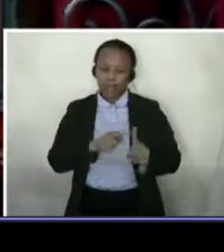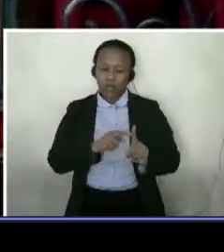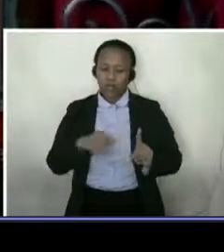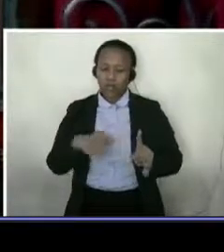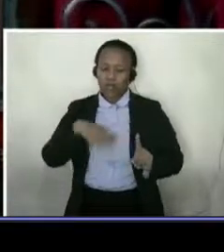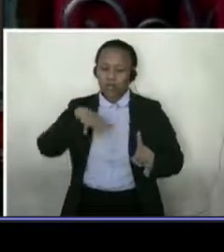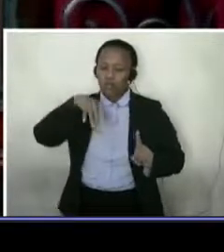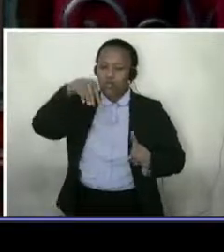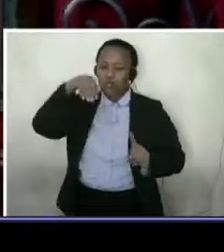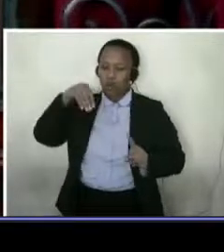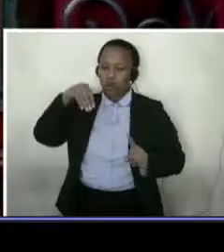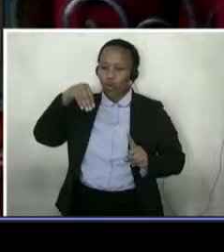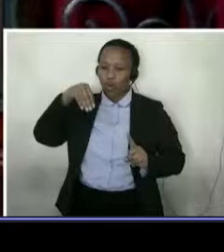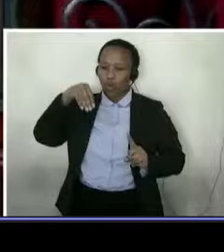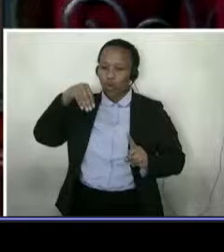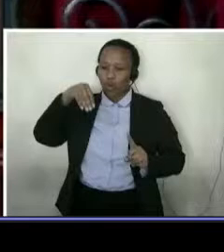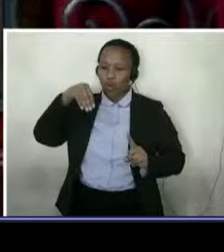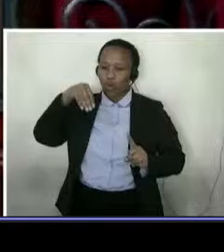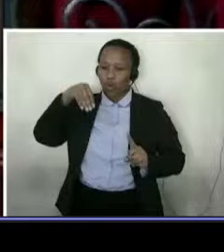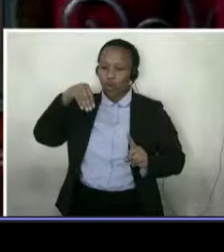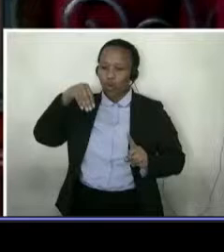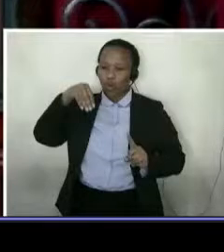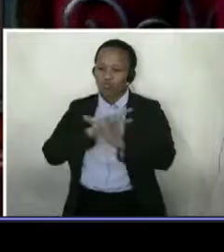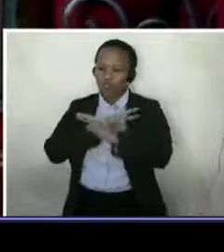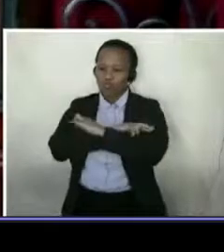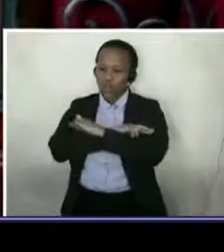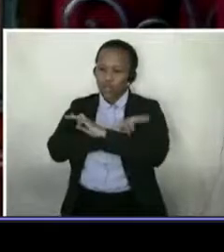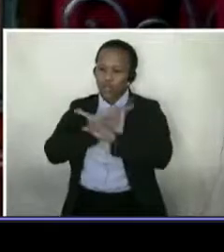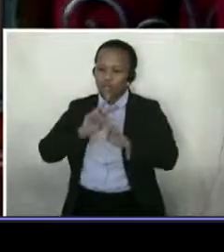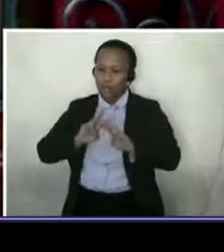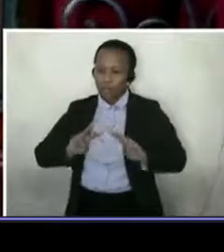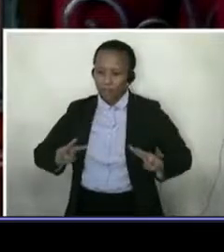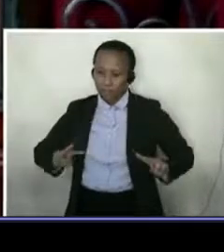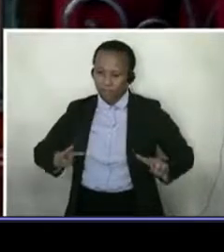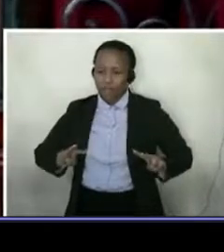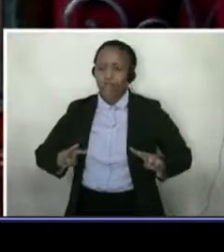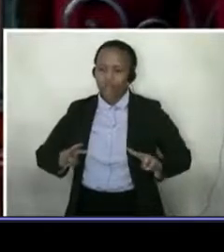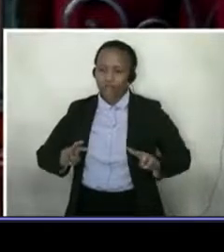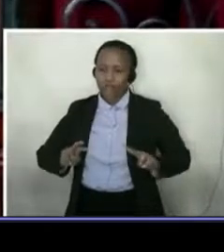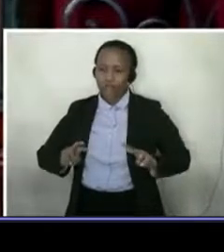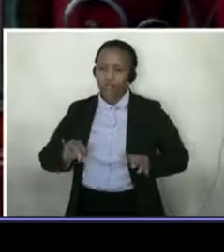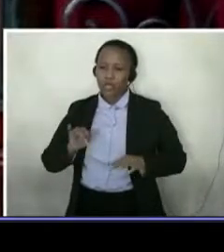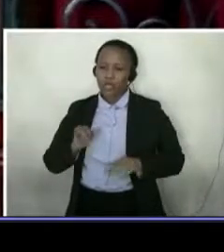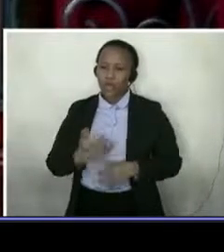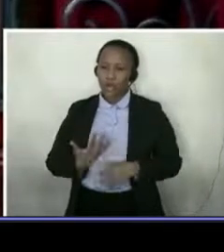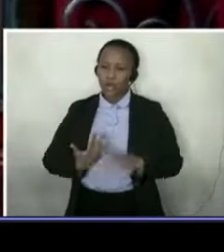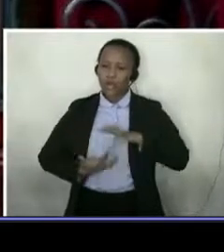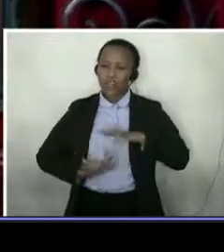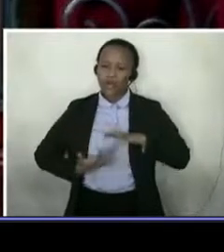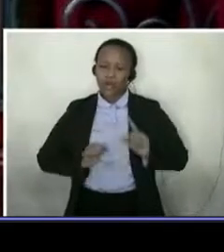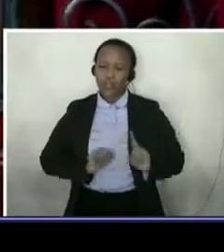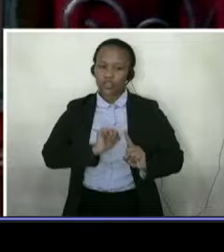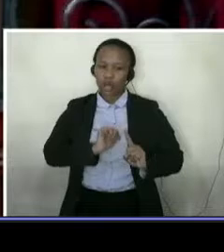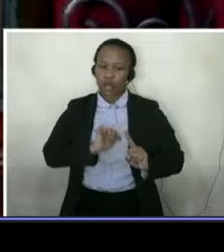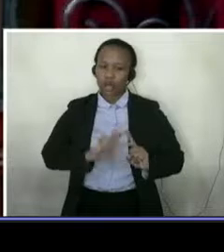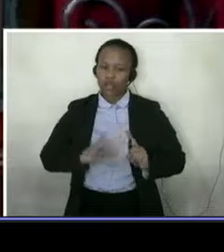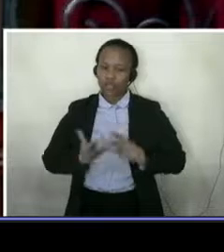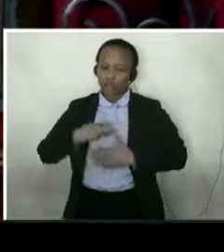in eternal peace, knowing that her inspiration leave us at all